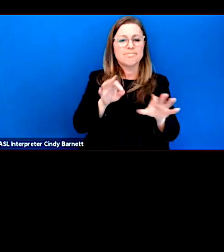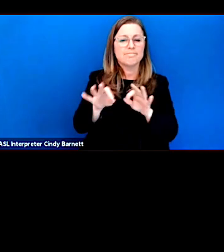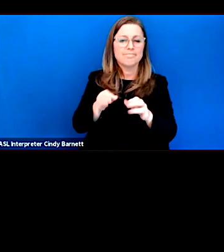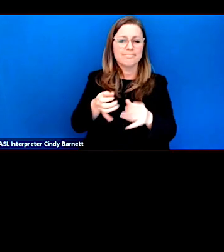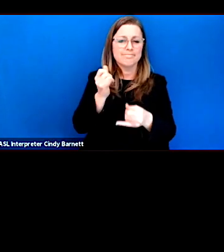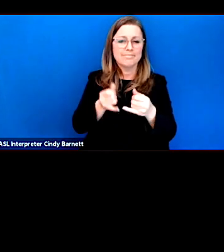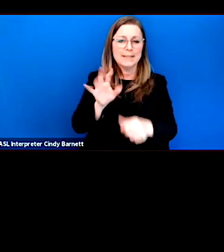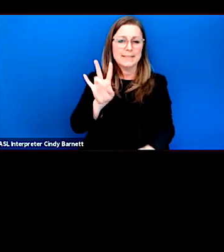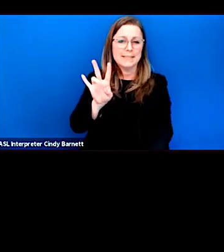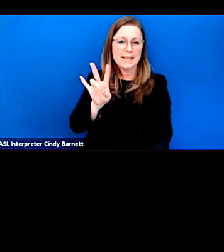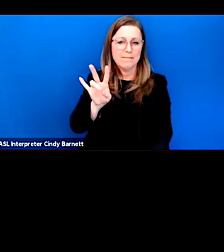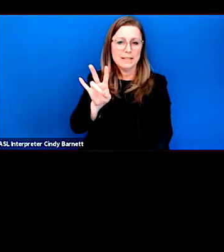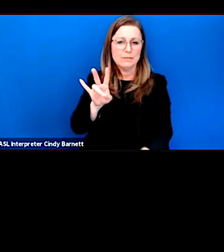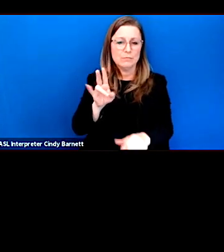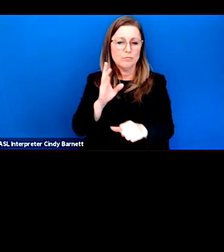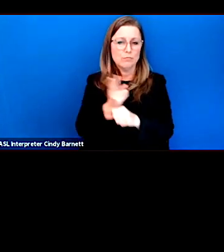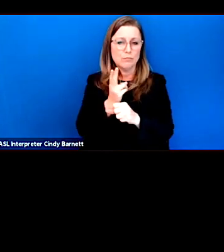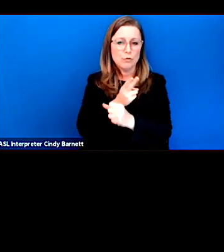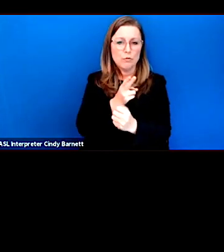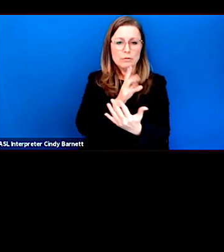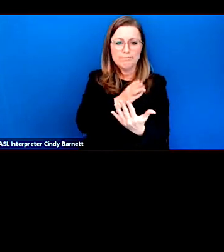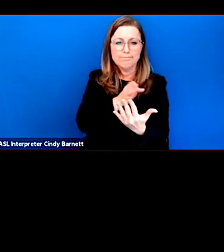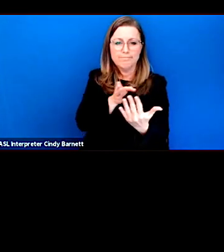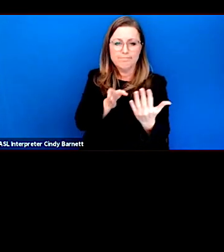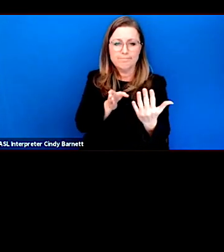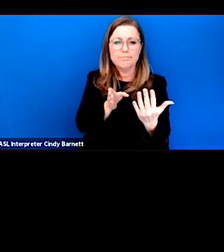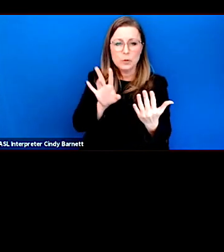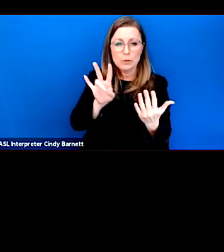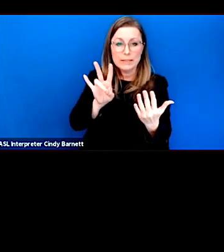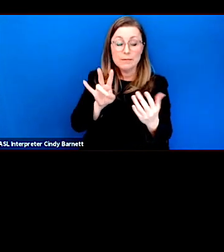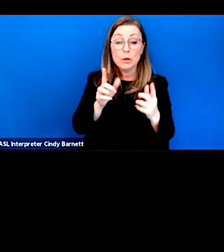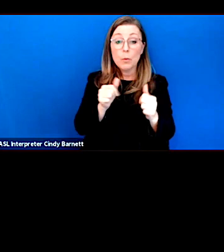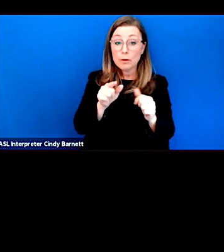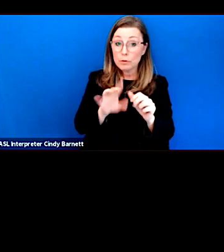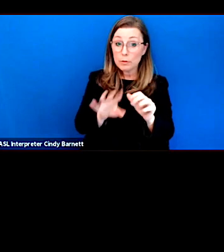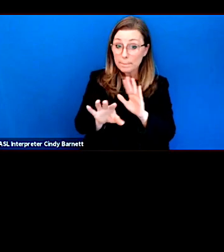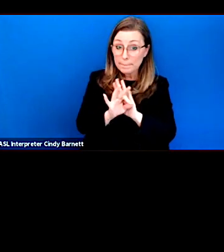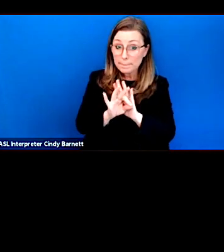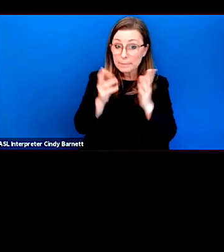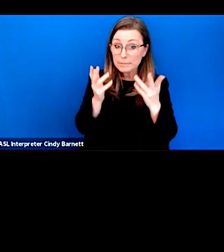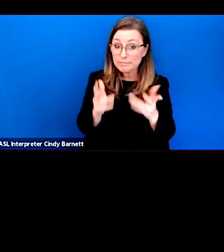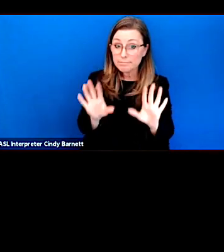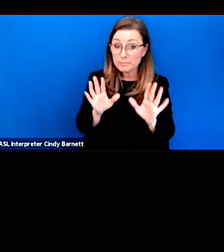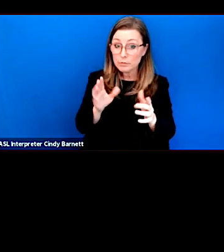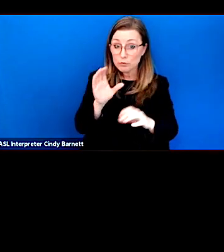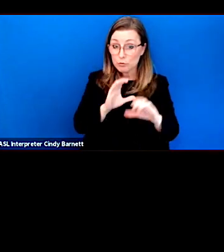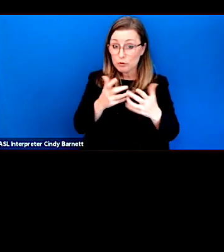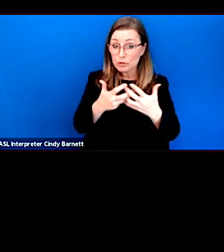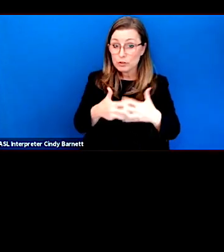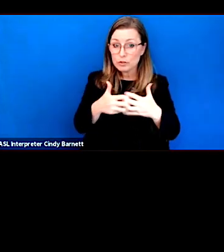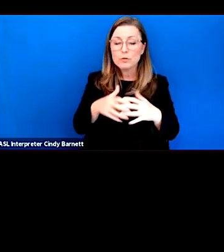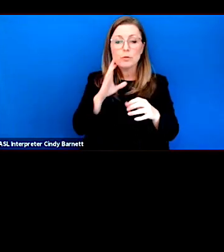use, you will need to learn the Boolean operators for each. These operators are the words